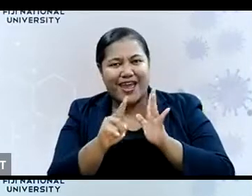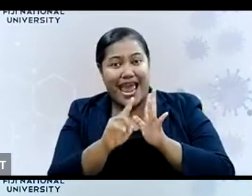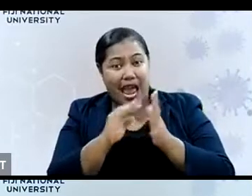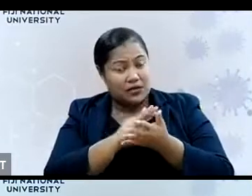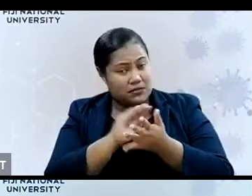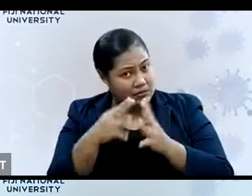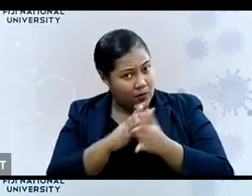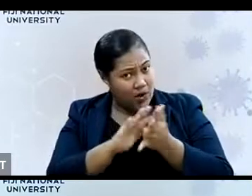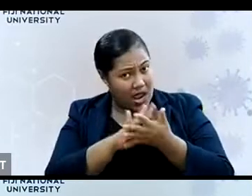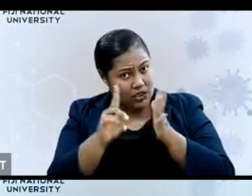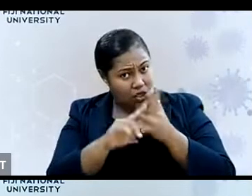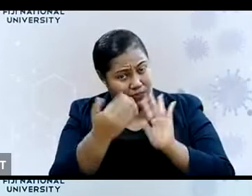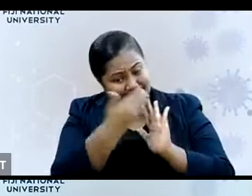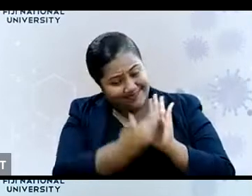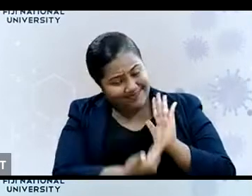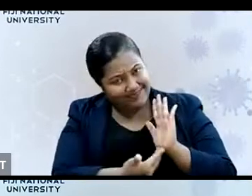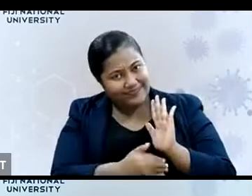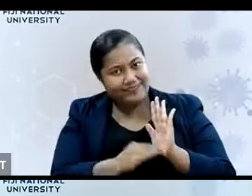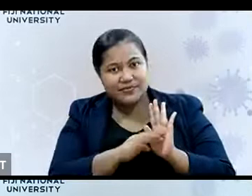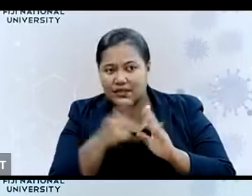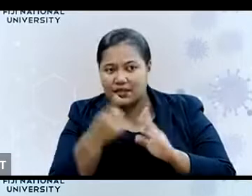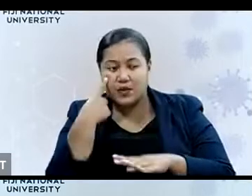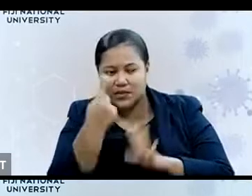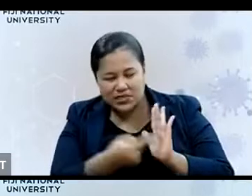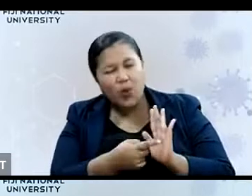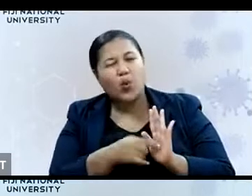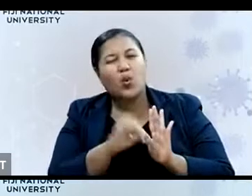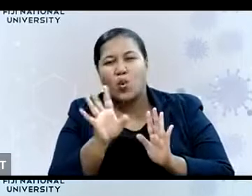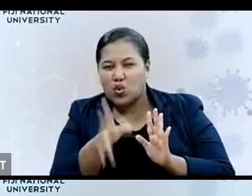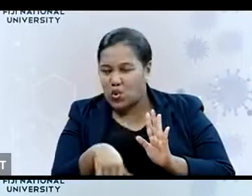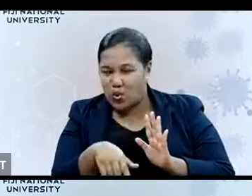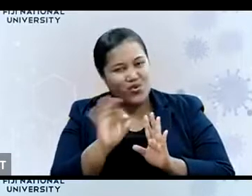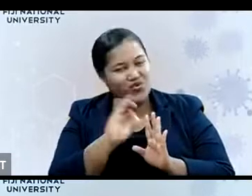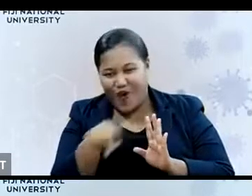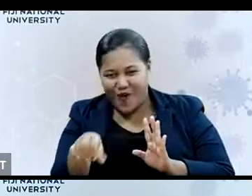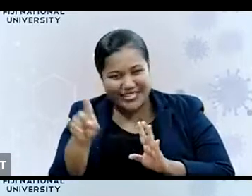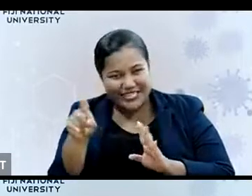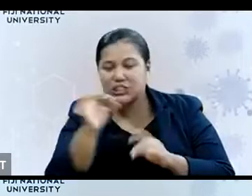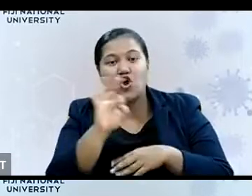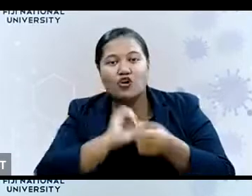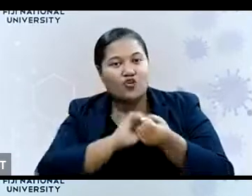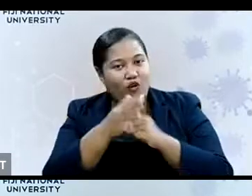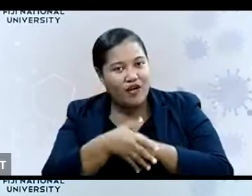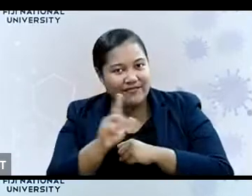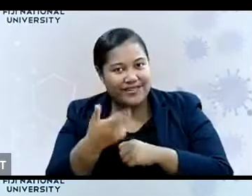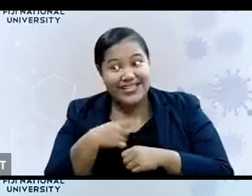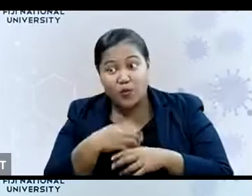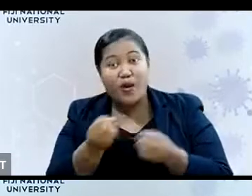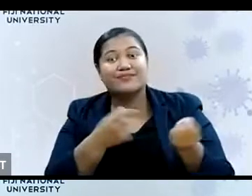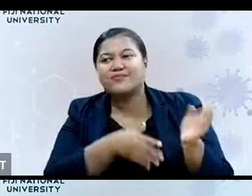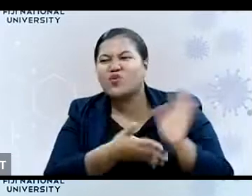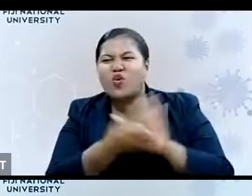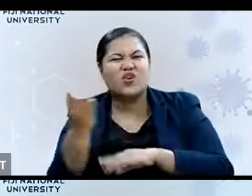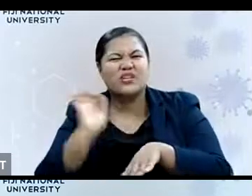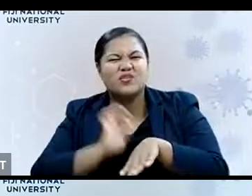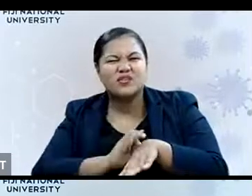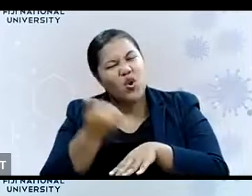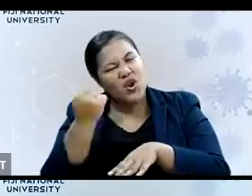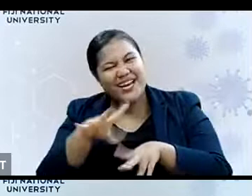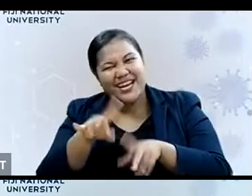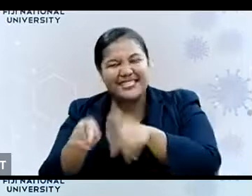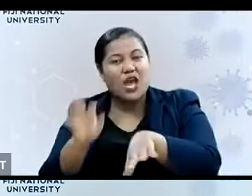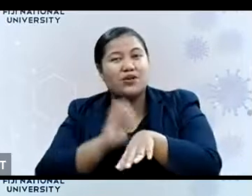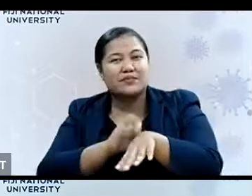can say that, no, it was not COVID that caused these deaths. It was the diseases that they were admitted for, these already very severe